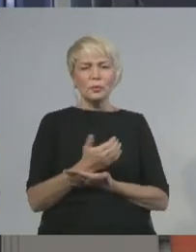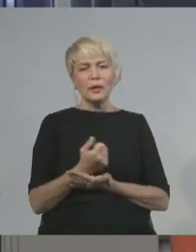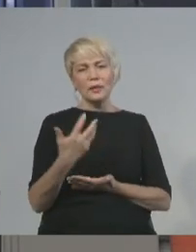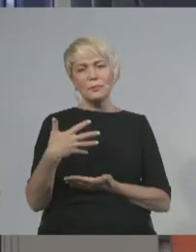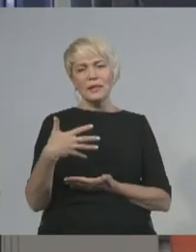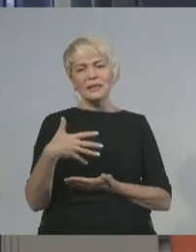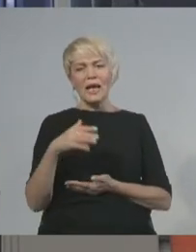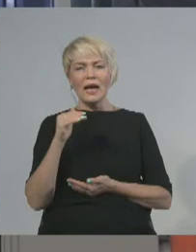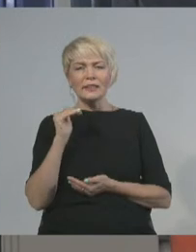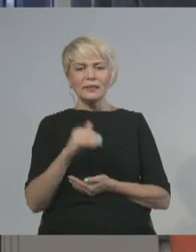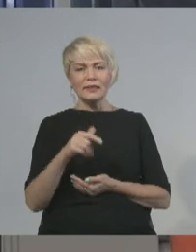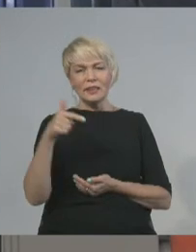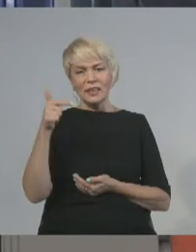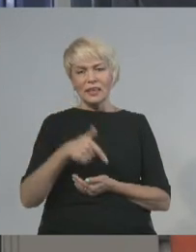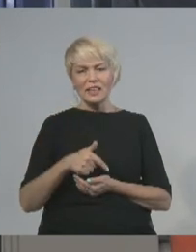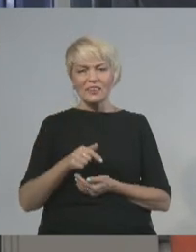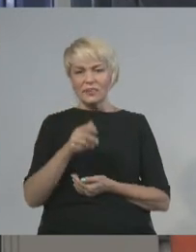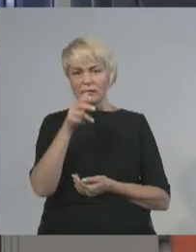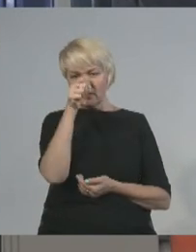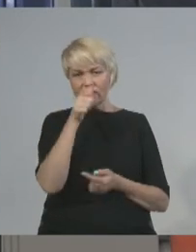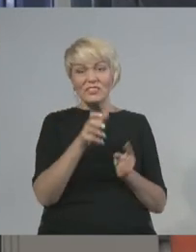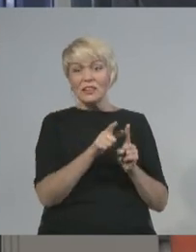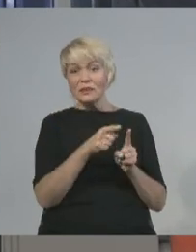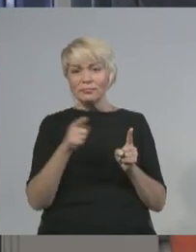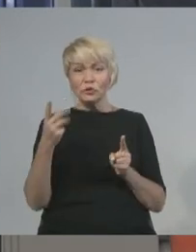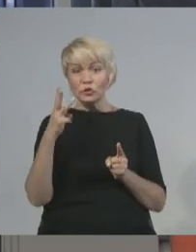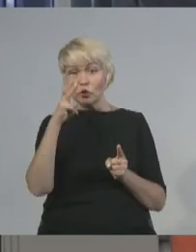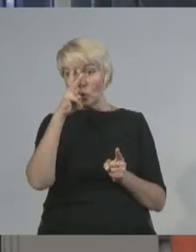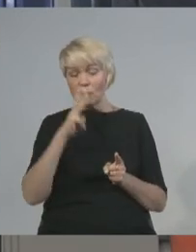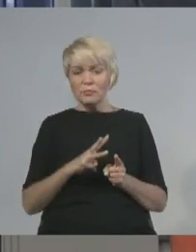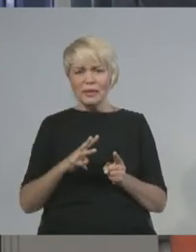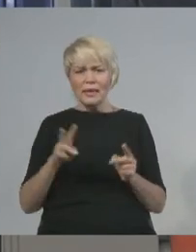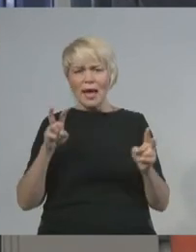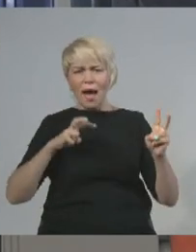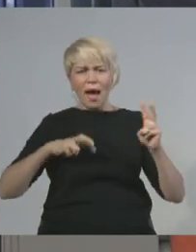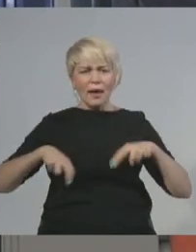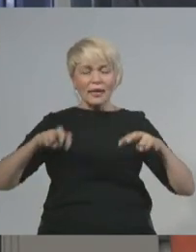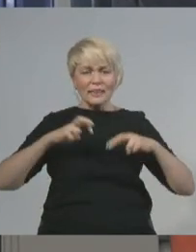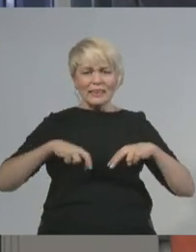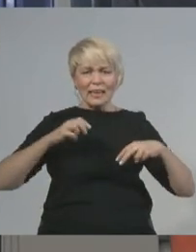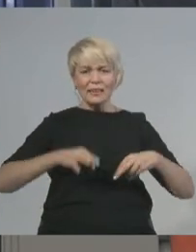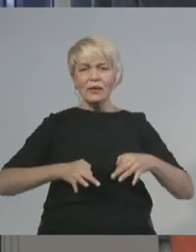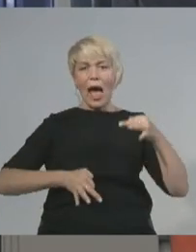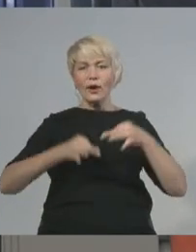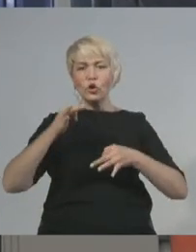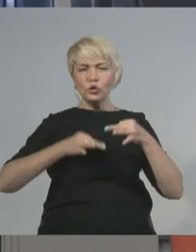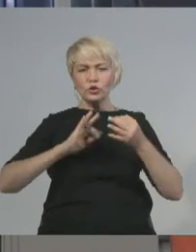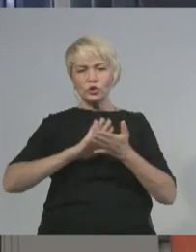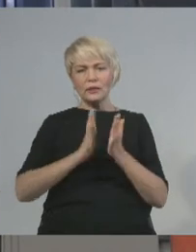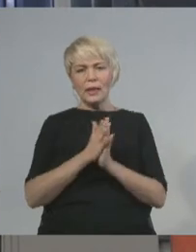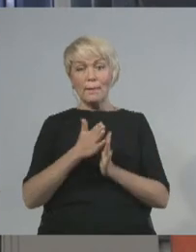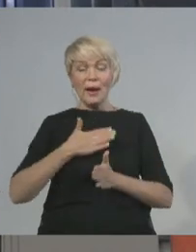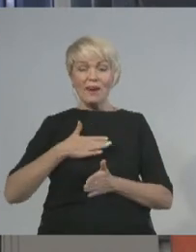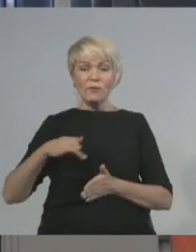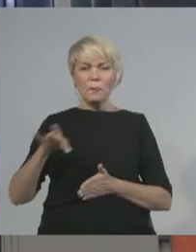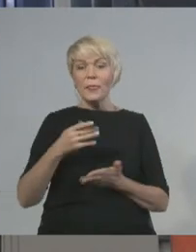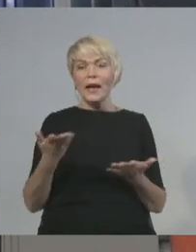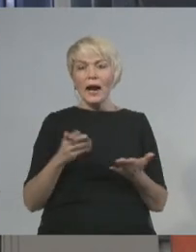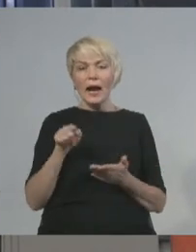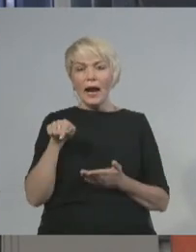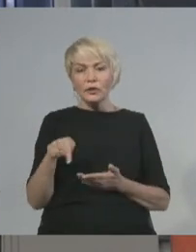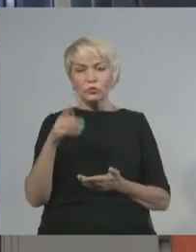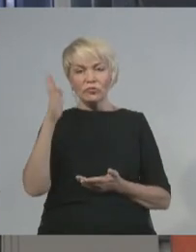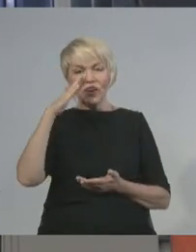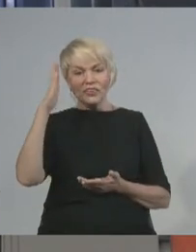to collect fifty thousand rivenas for three months and to make an investigation for the ecological state of my region